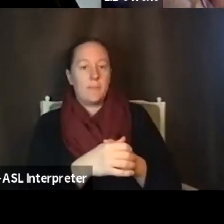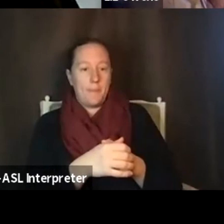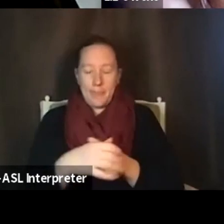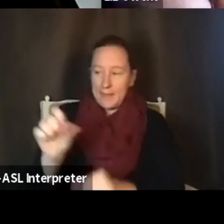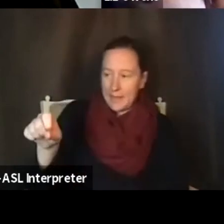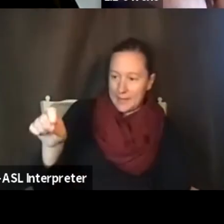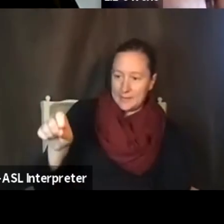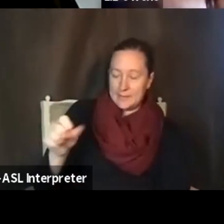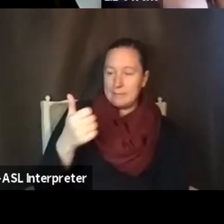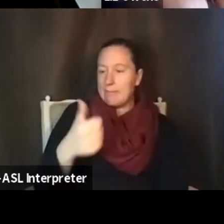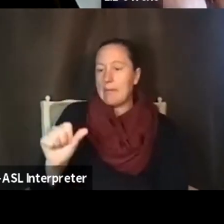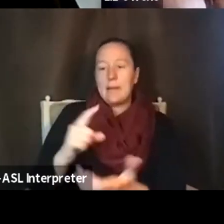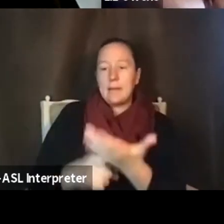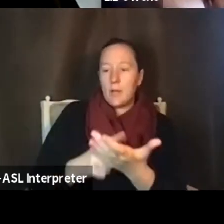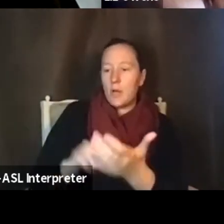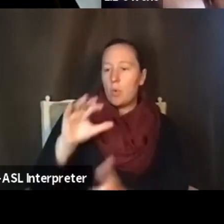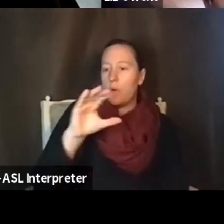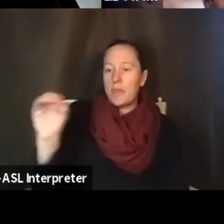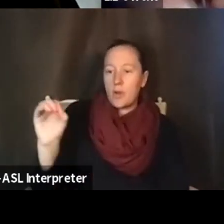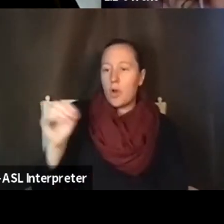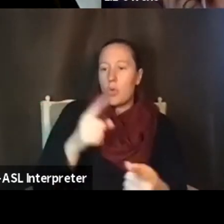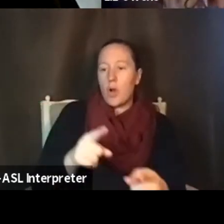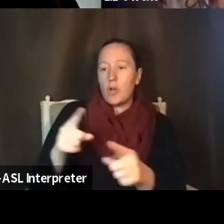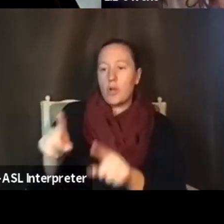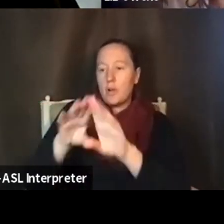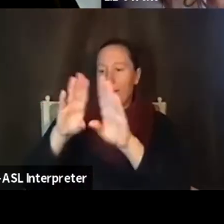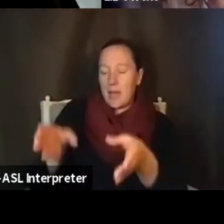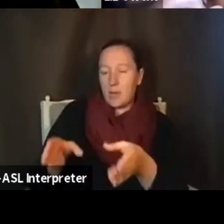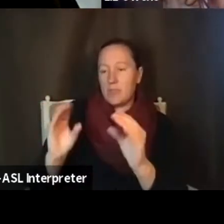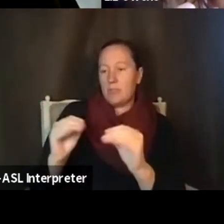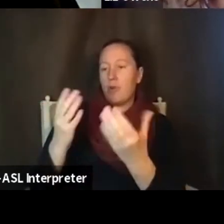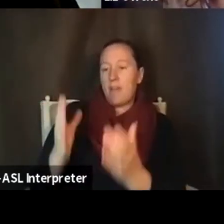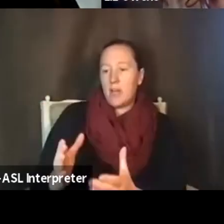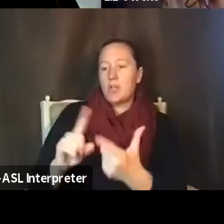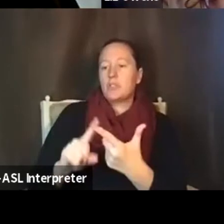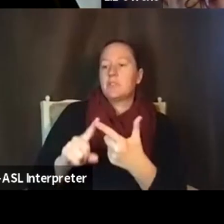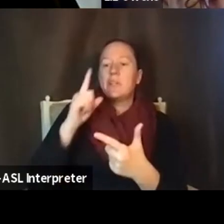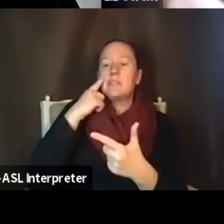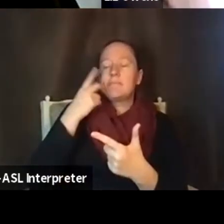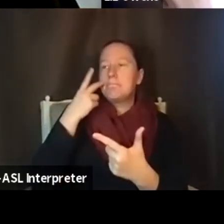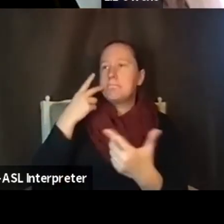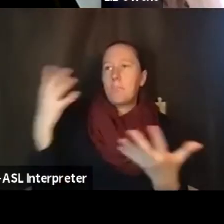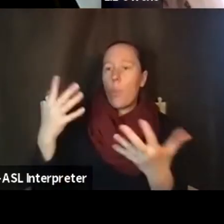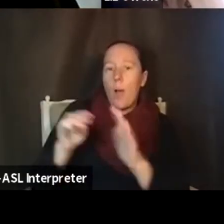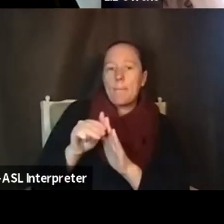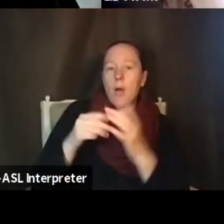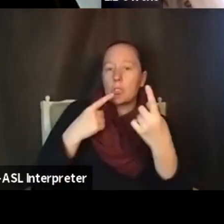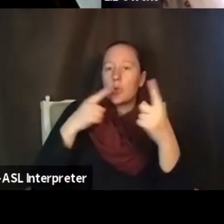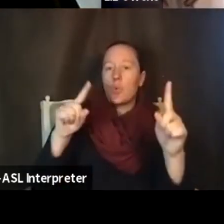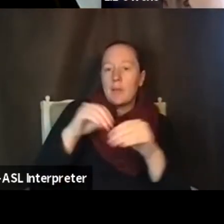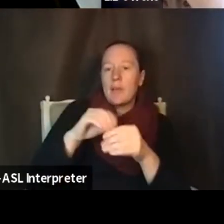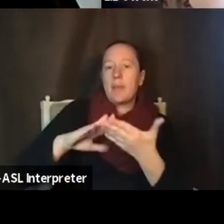Yes, any discussion with co-occurring housing providers, and then looking at seeing what models are working in the community